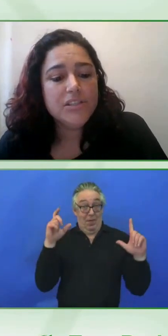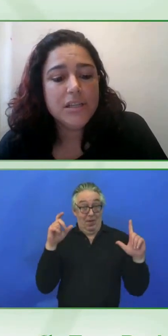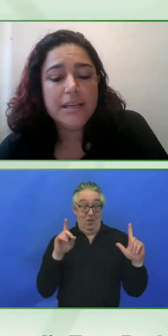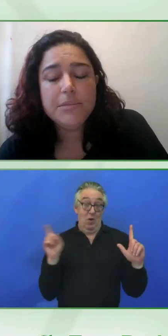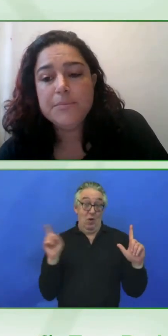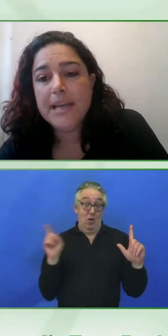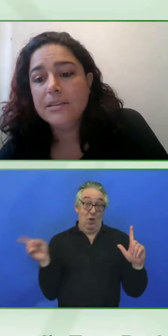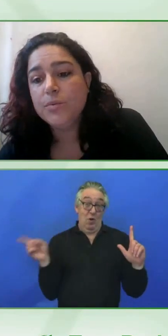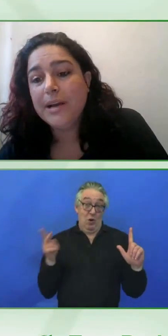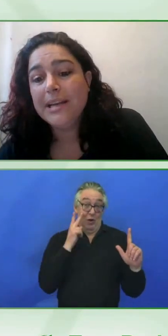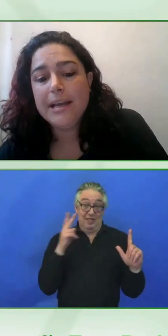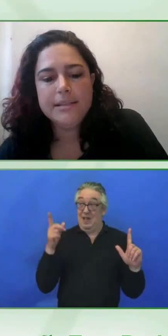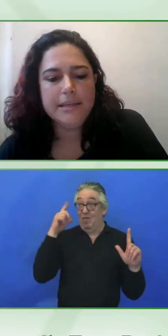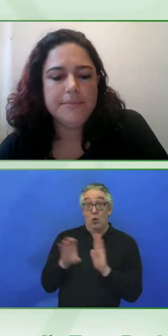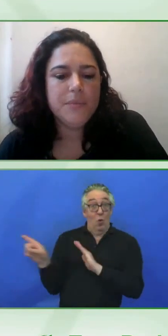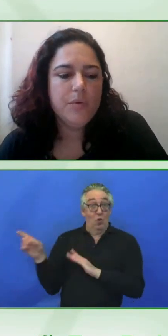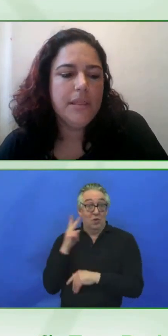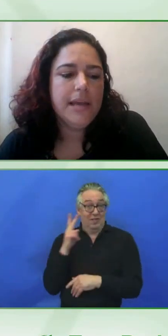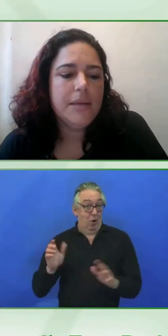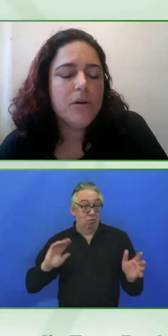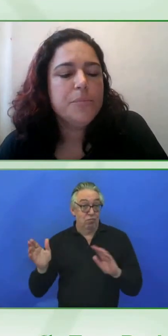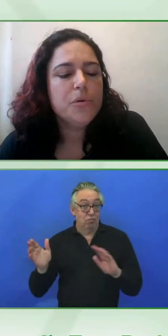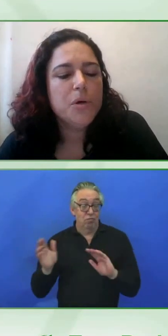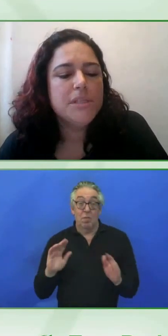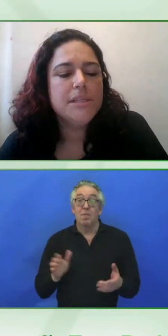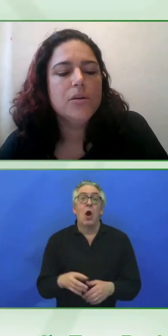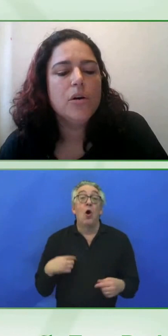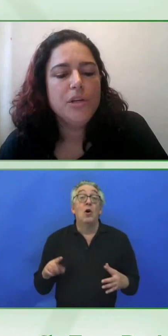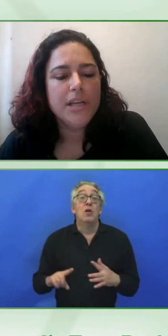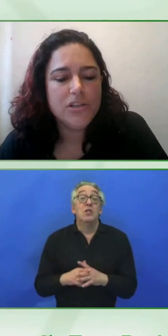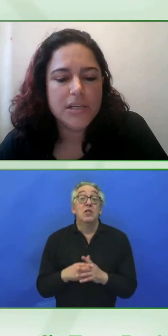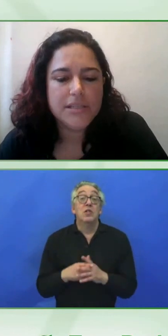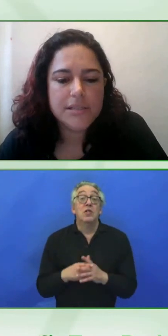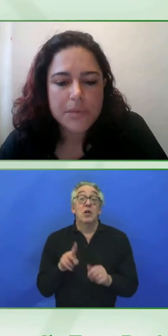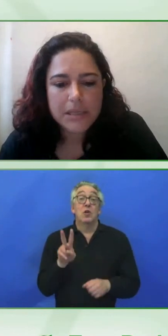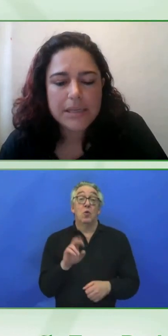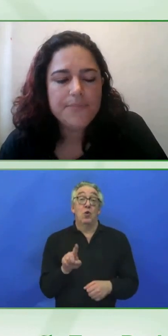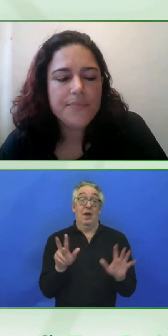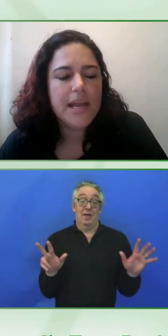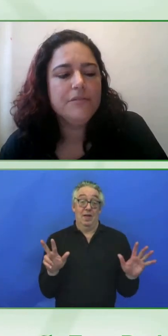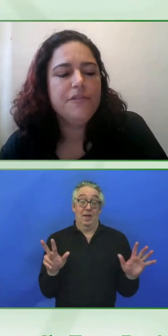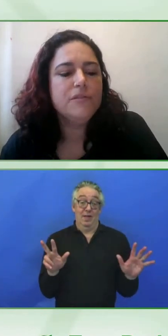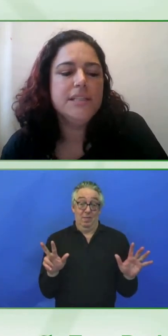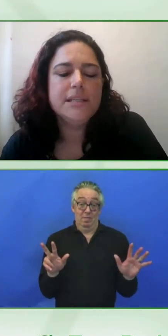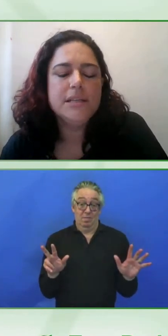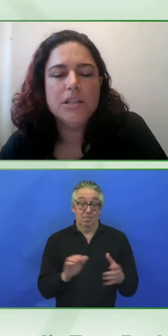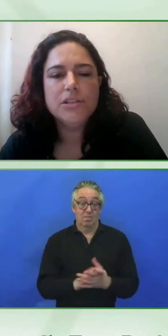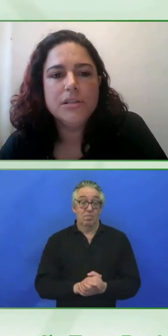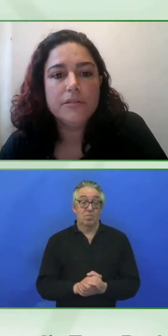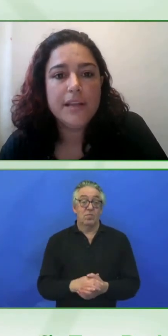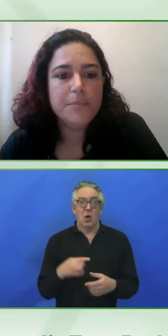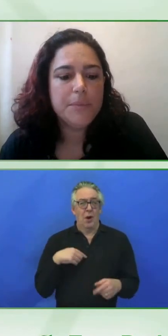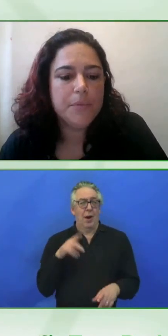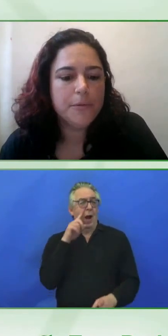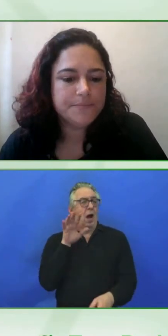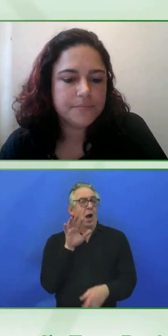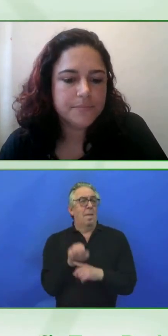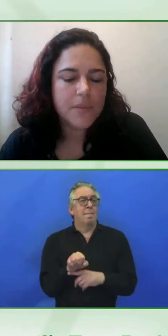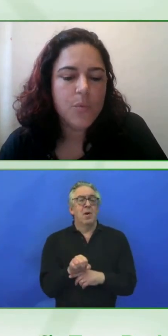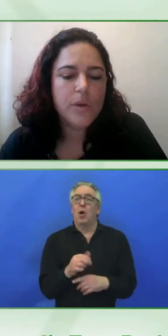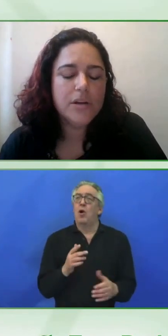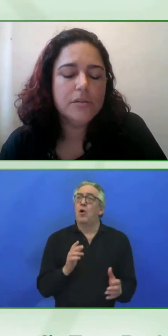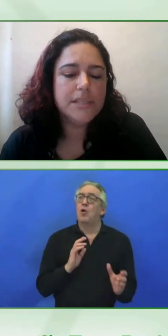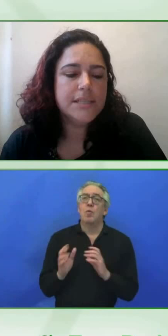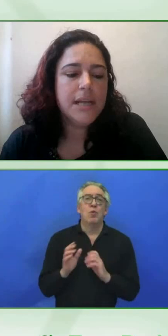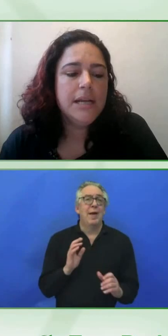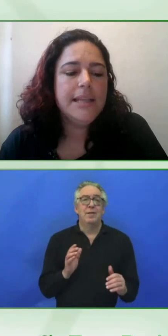Conversation in Libras began in 2018 with the aim of promoting communication accessibility and favoring the inclusion of deaf people.